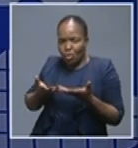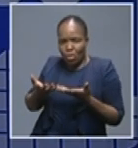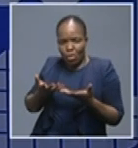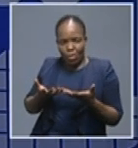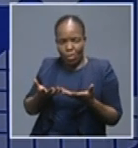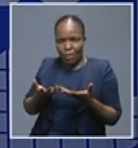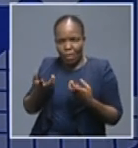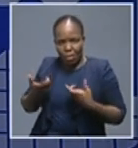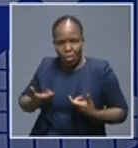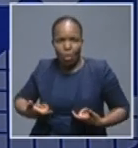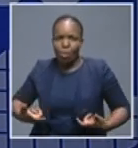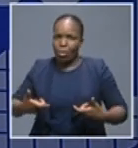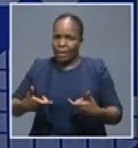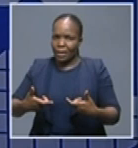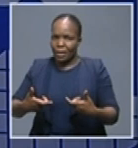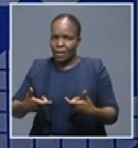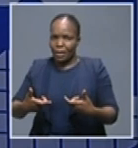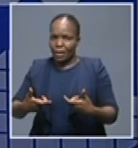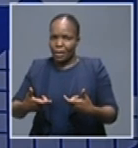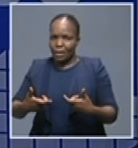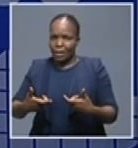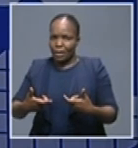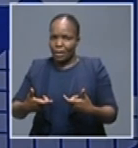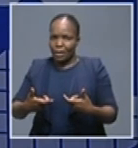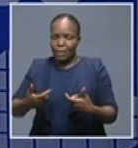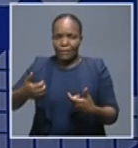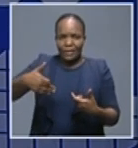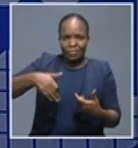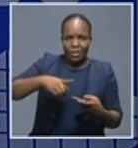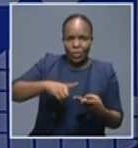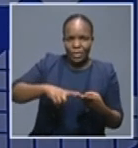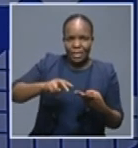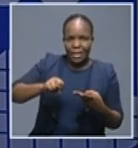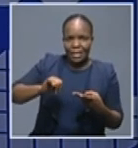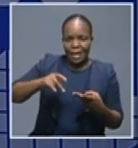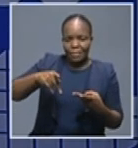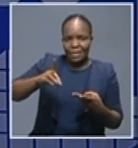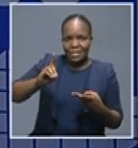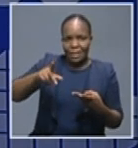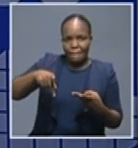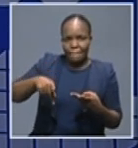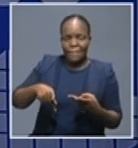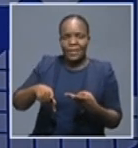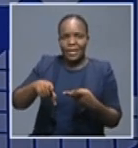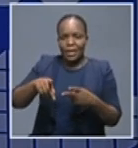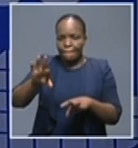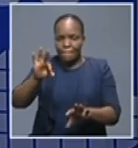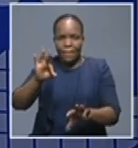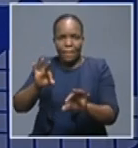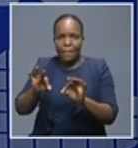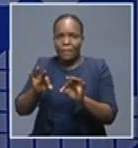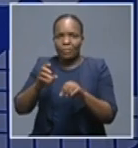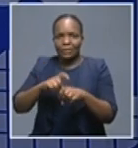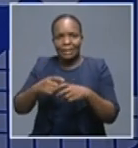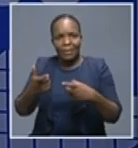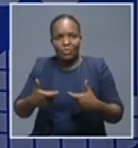Namibia or the mission in this regard, together with NIPDB, brought forward at the maiden summit?